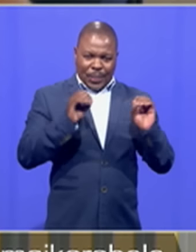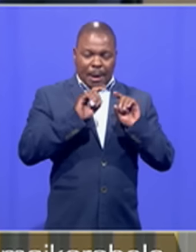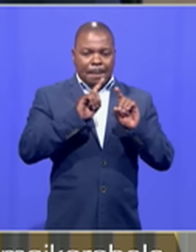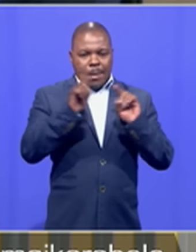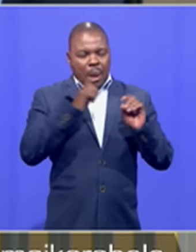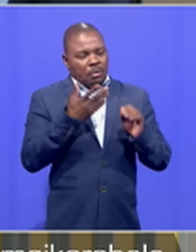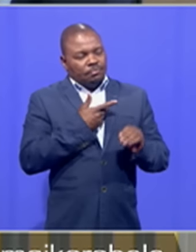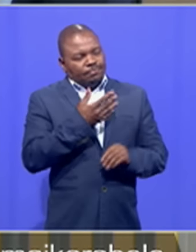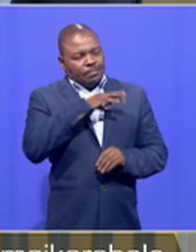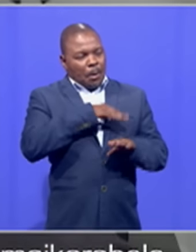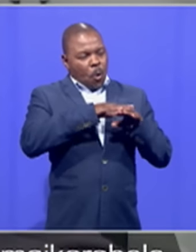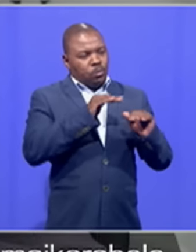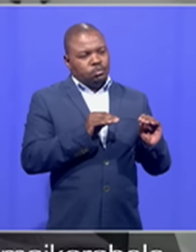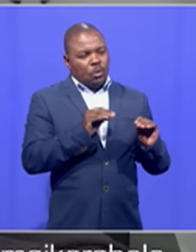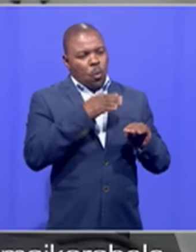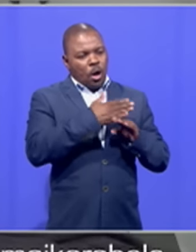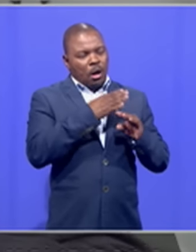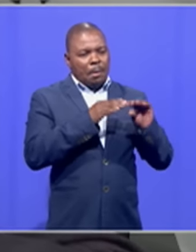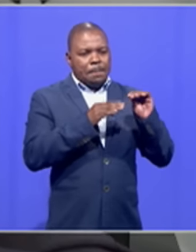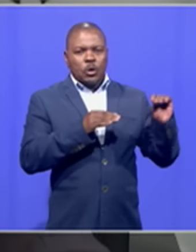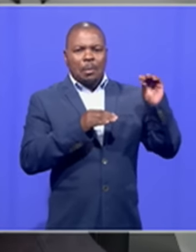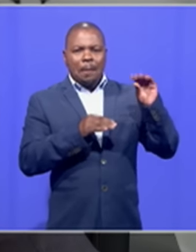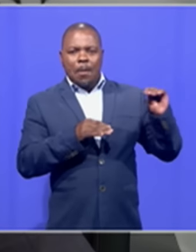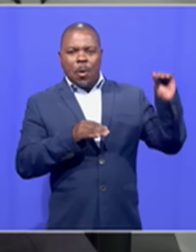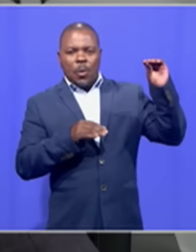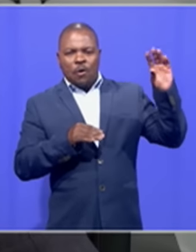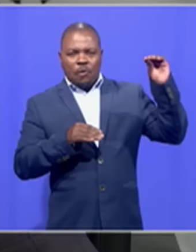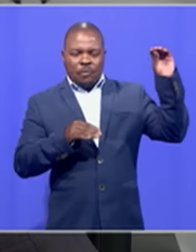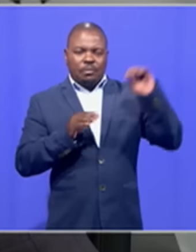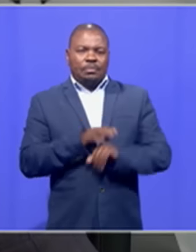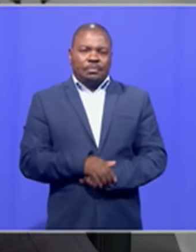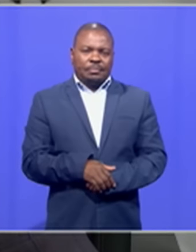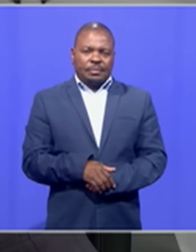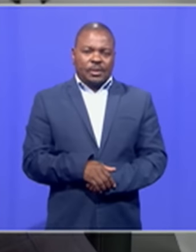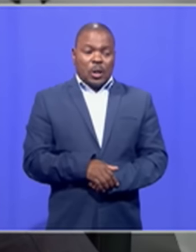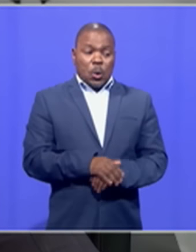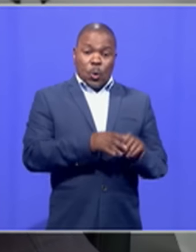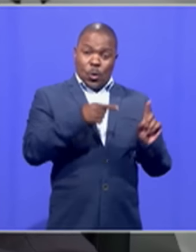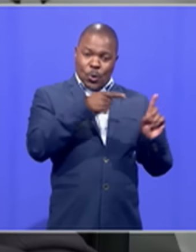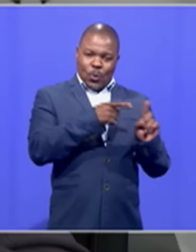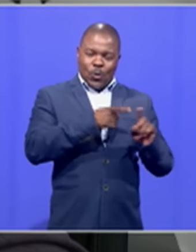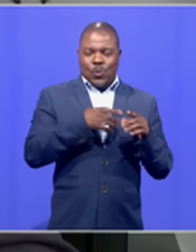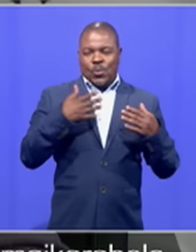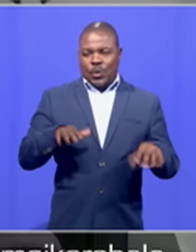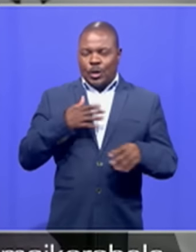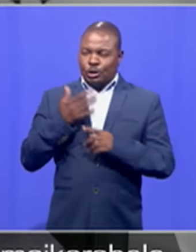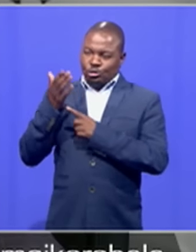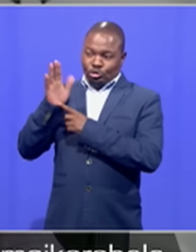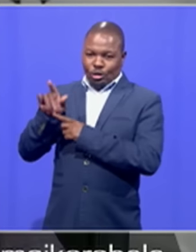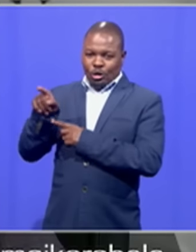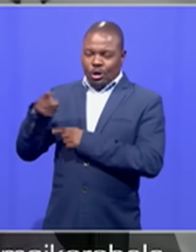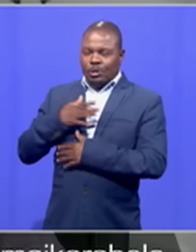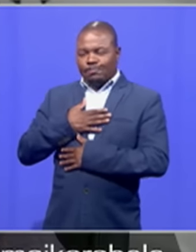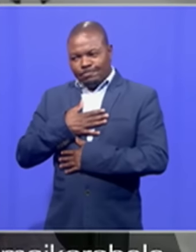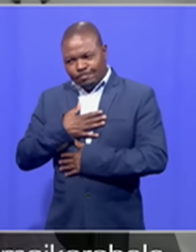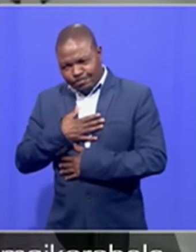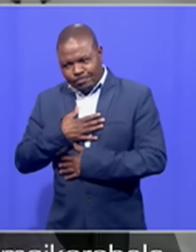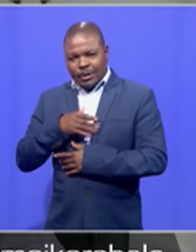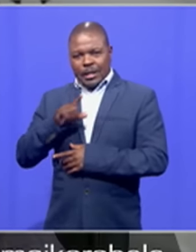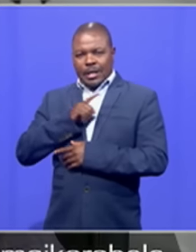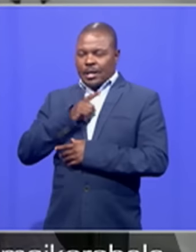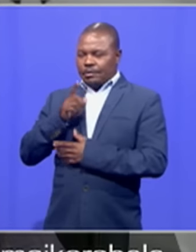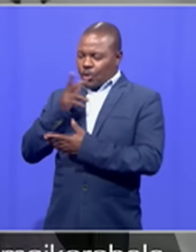ka go tlhatlošwa maemong. Mkhwanazi then expresses his gratitude, his loyalty, and all sorts